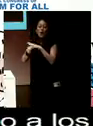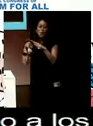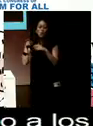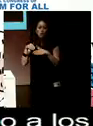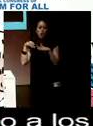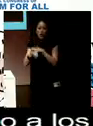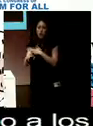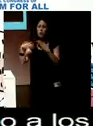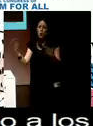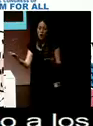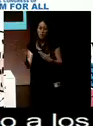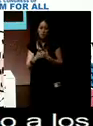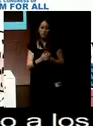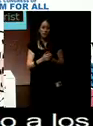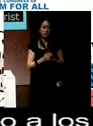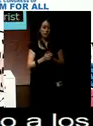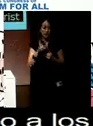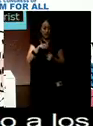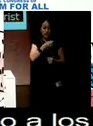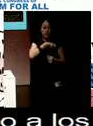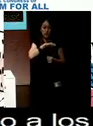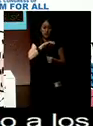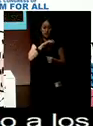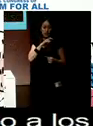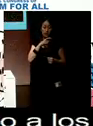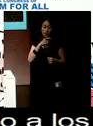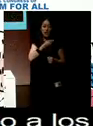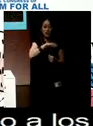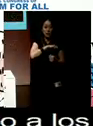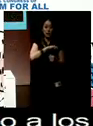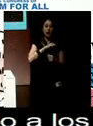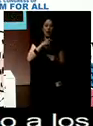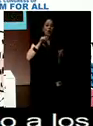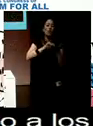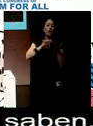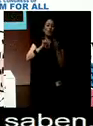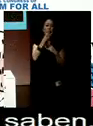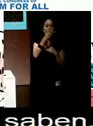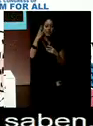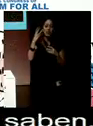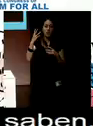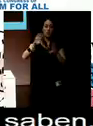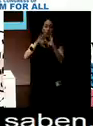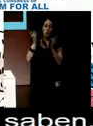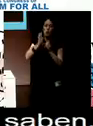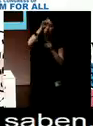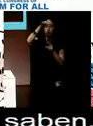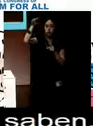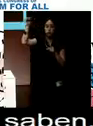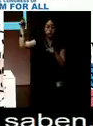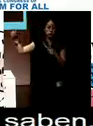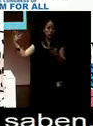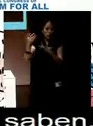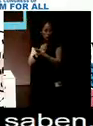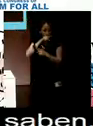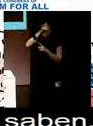to international markets. As I told you, our secretary has 33 offices all around